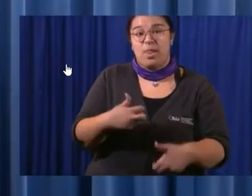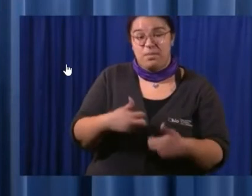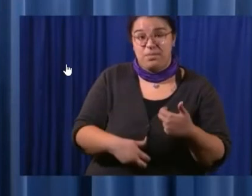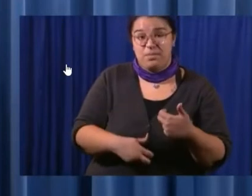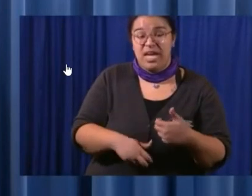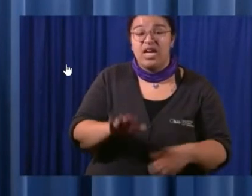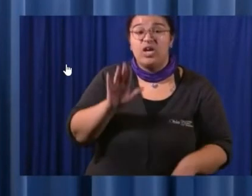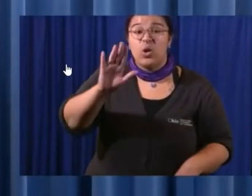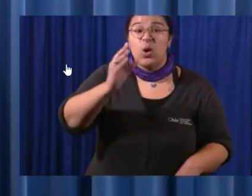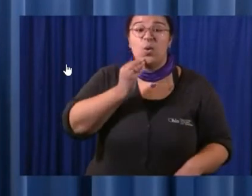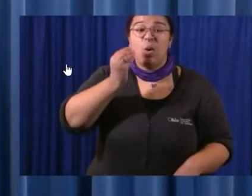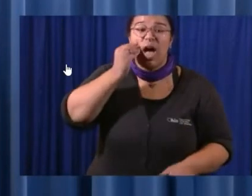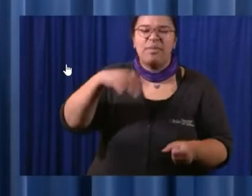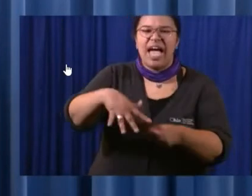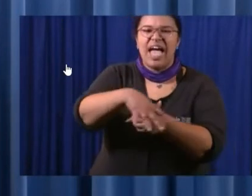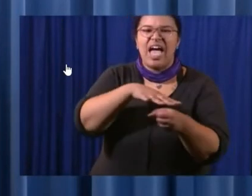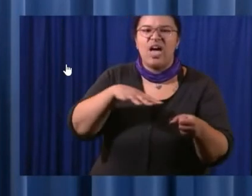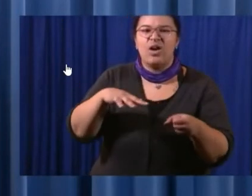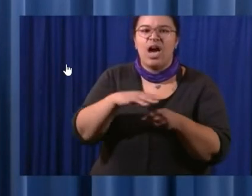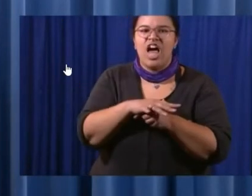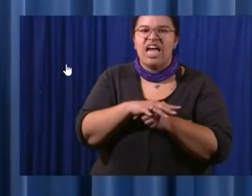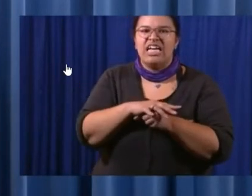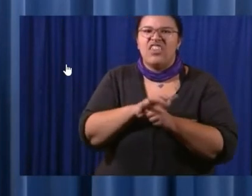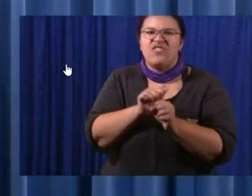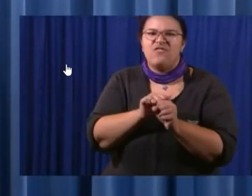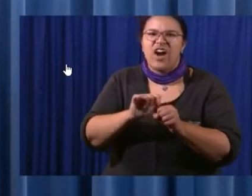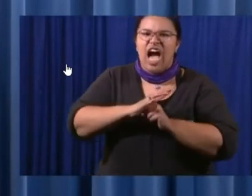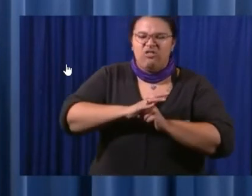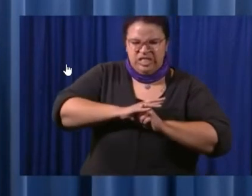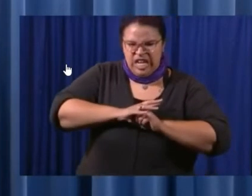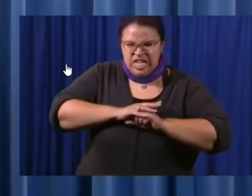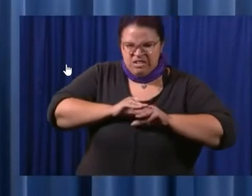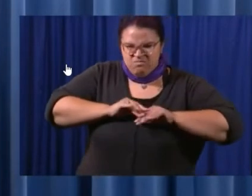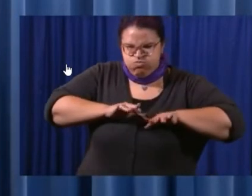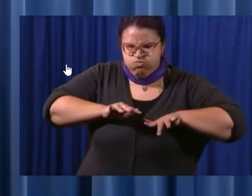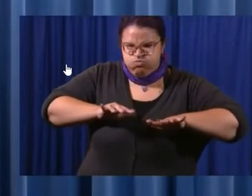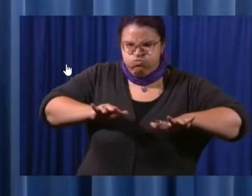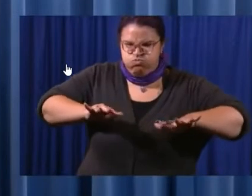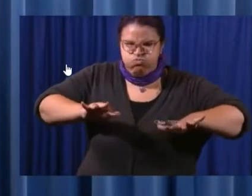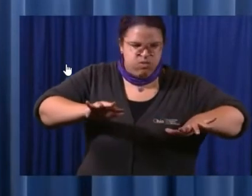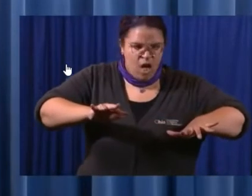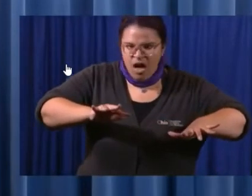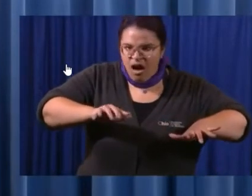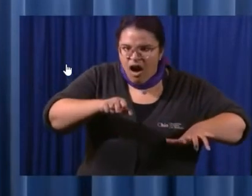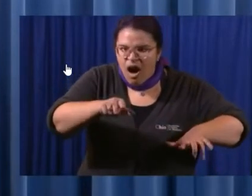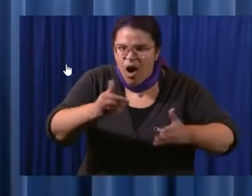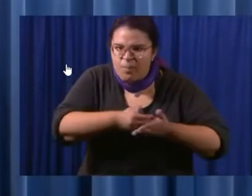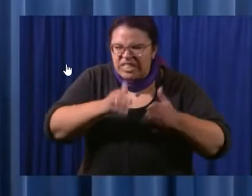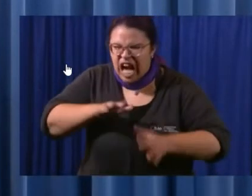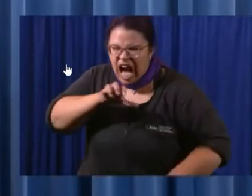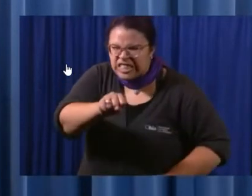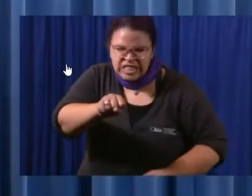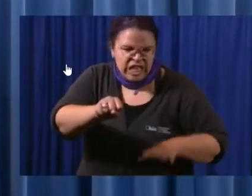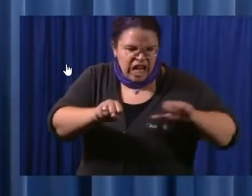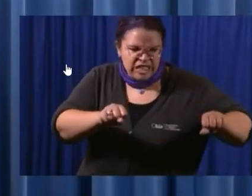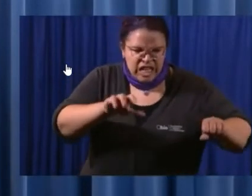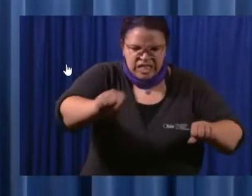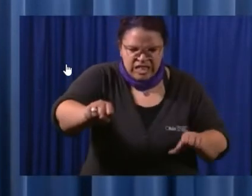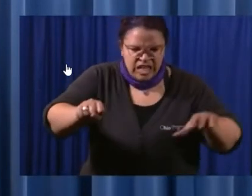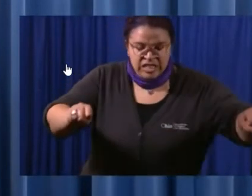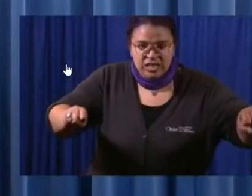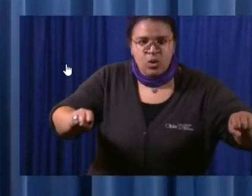county, and it's looking for victims. It is looking for victims. So you just need to be very careful.